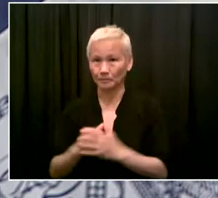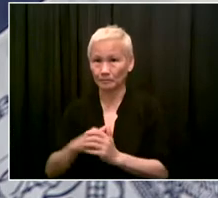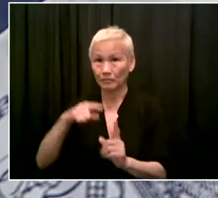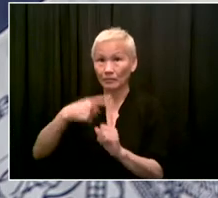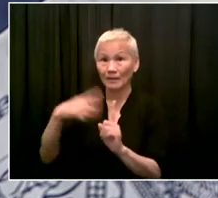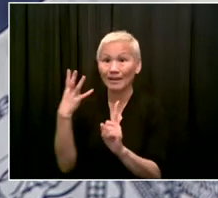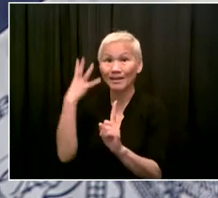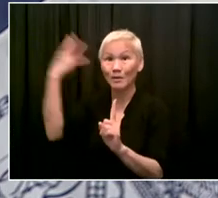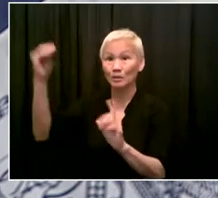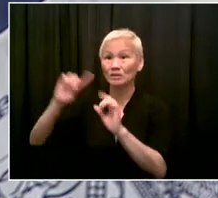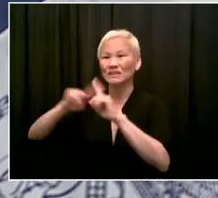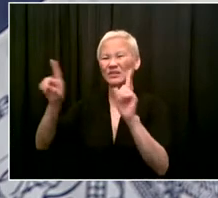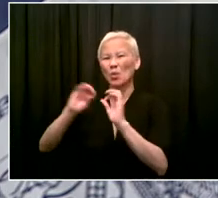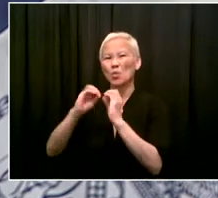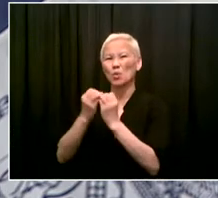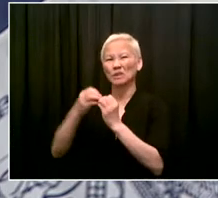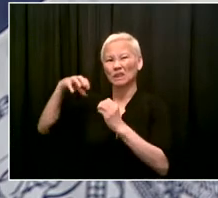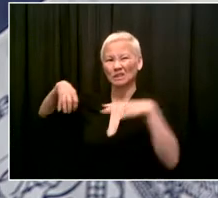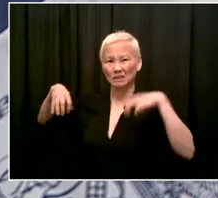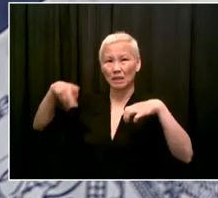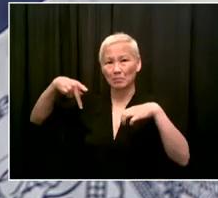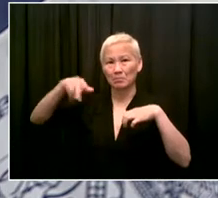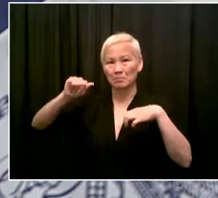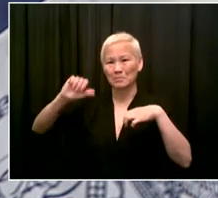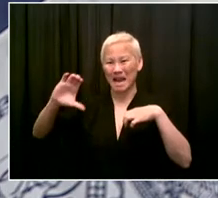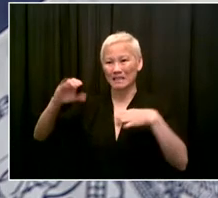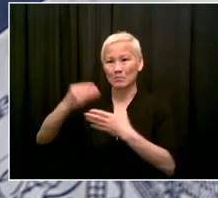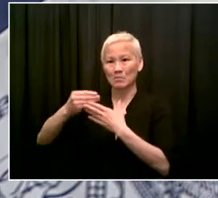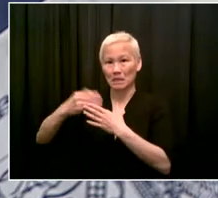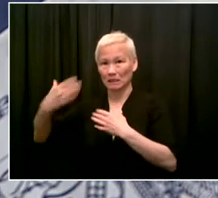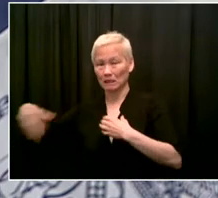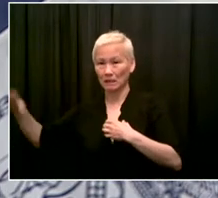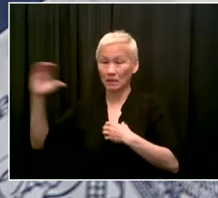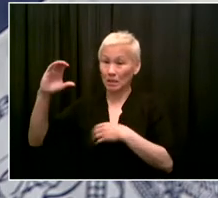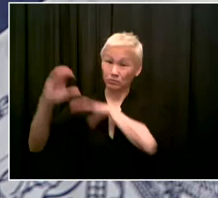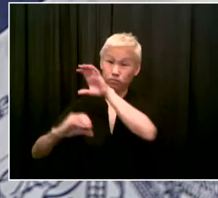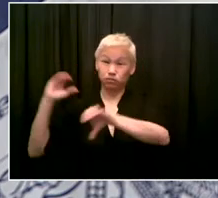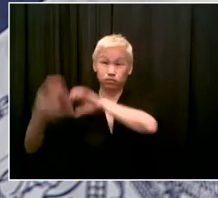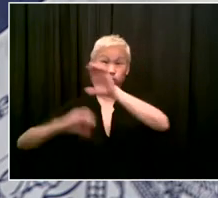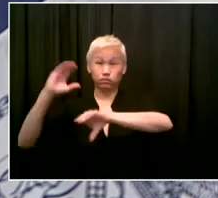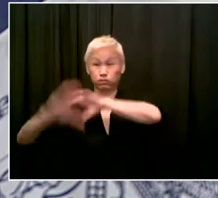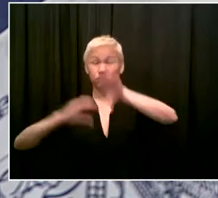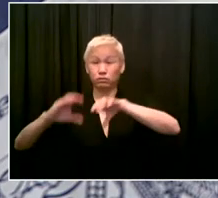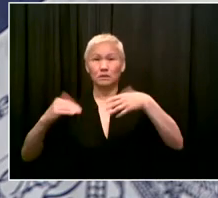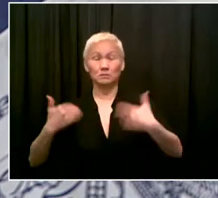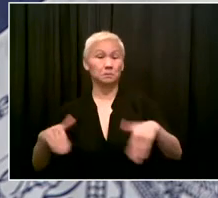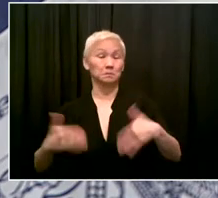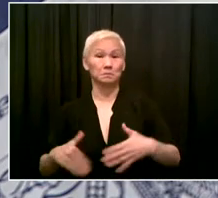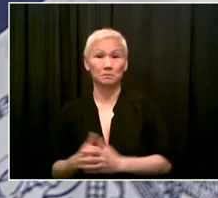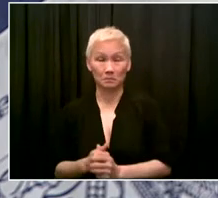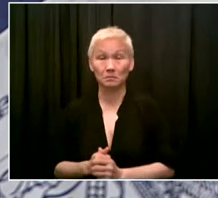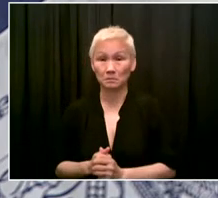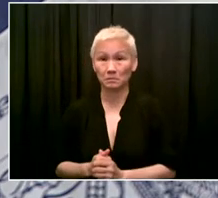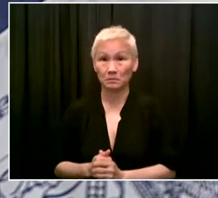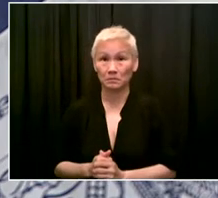into that race. So my question is, given all of that and given the fact that, you know, you